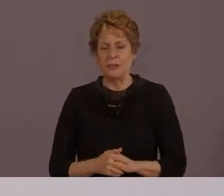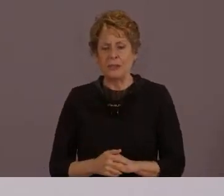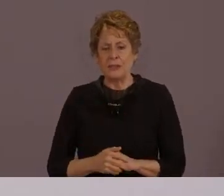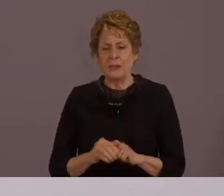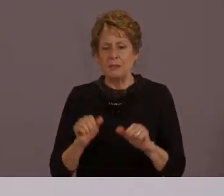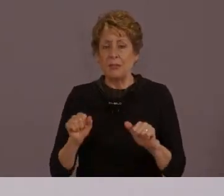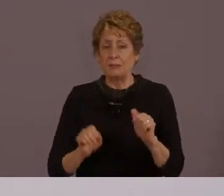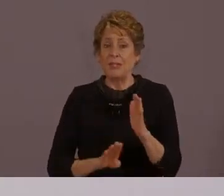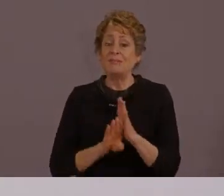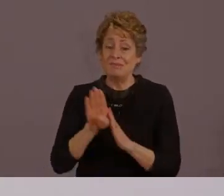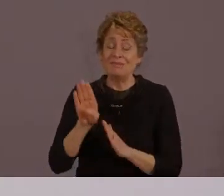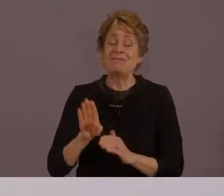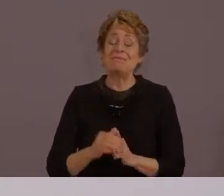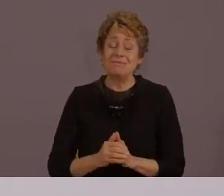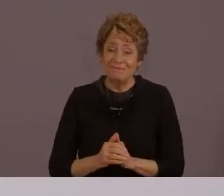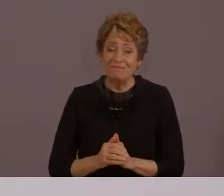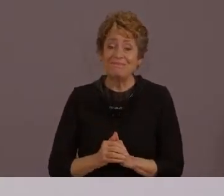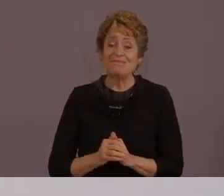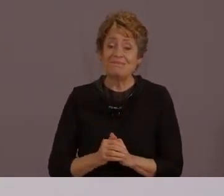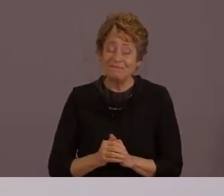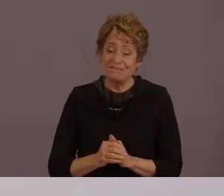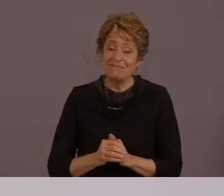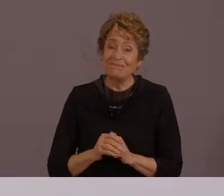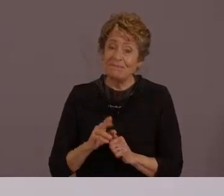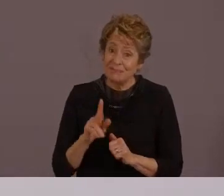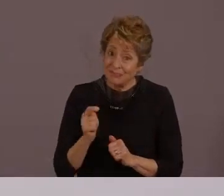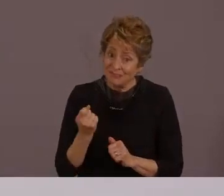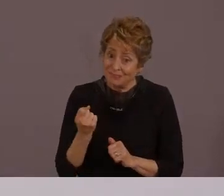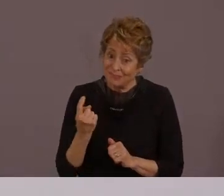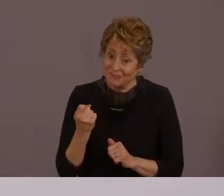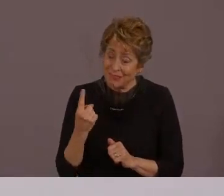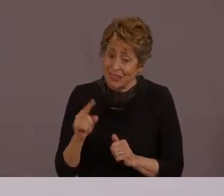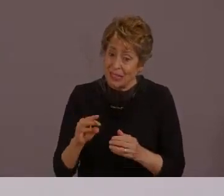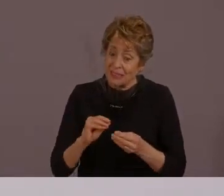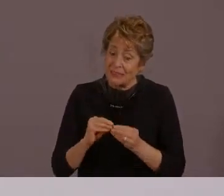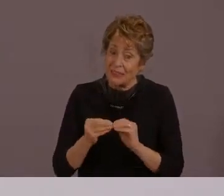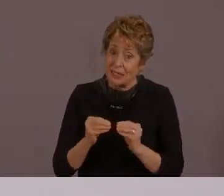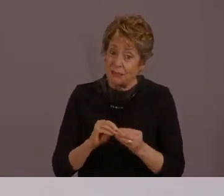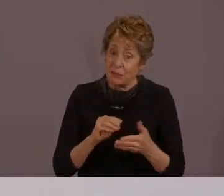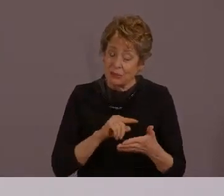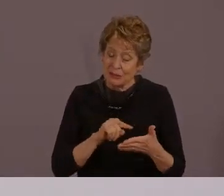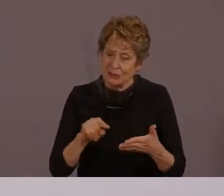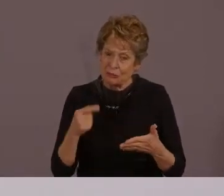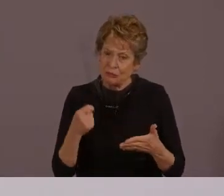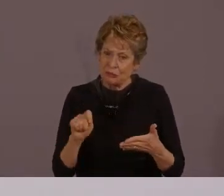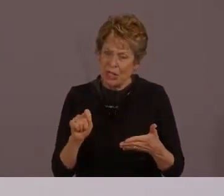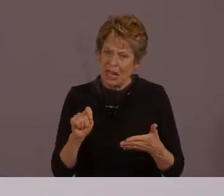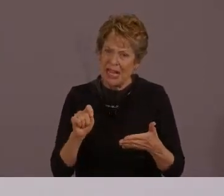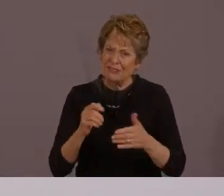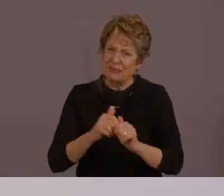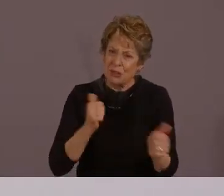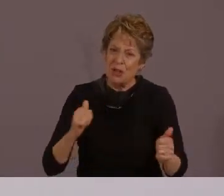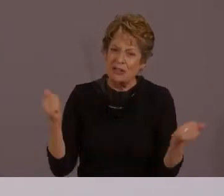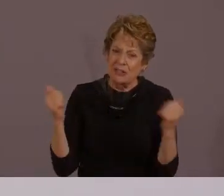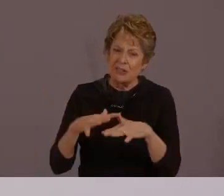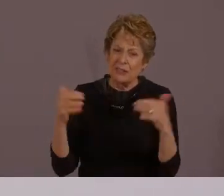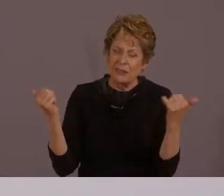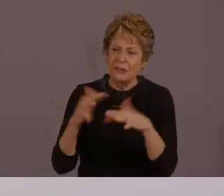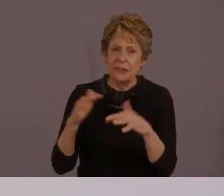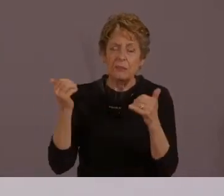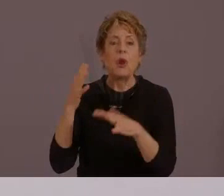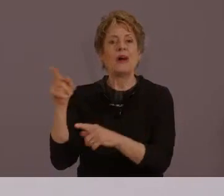were trying to prevent was an overwhelming of our hospitals and our healthcare systems. And so when you look at who